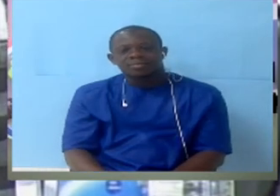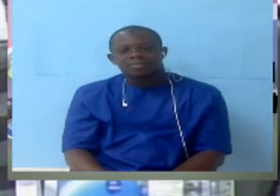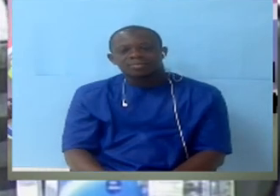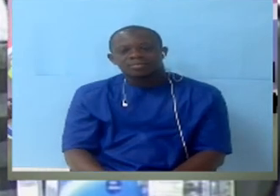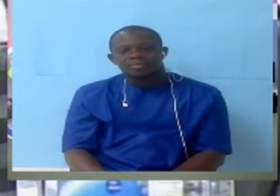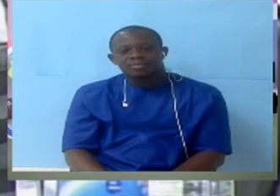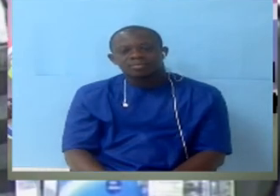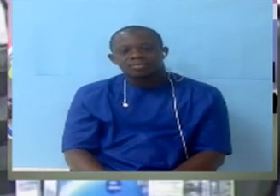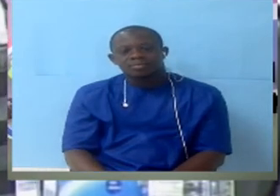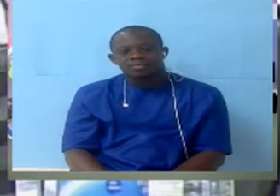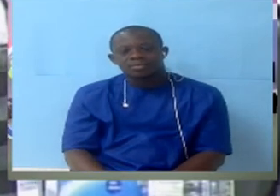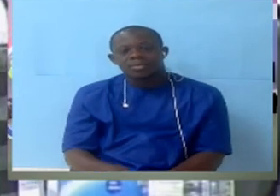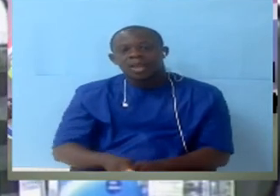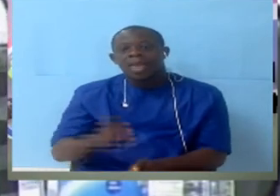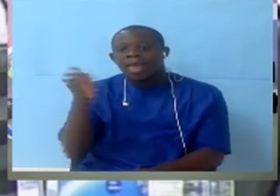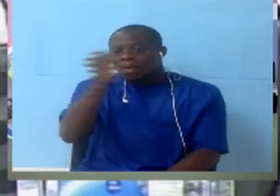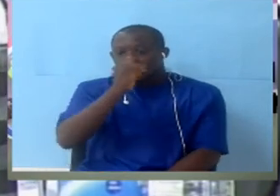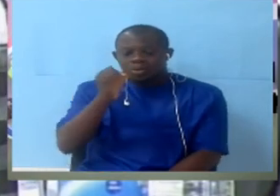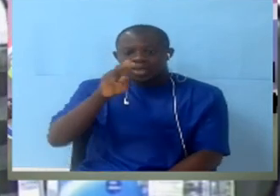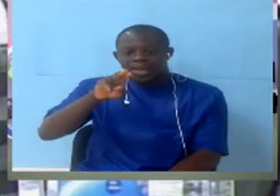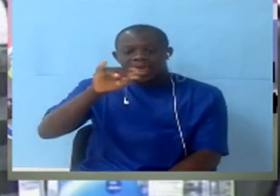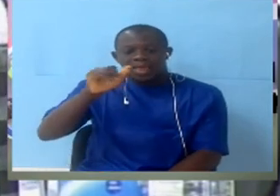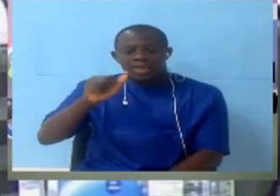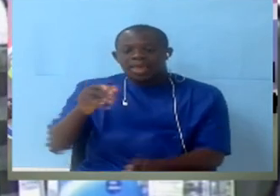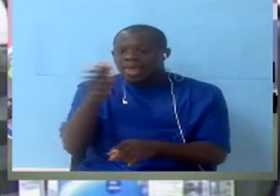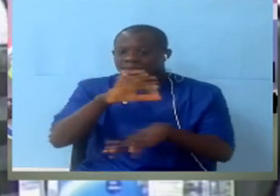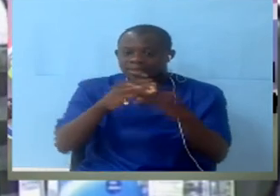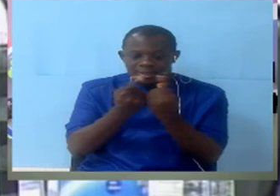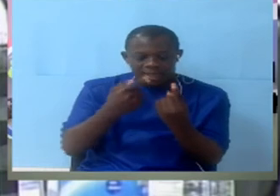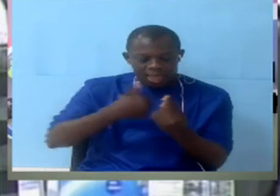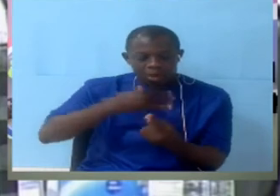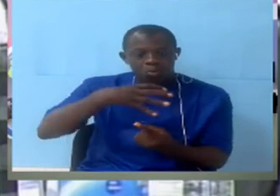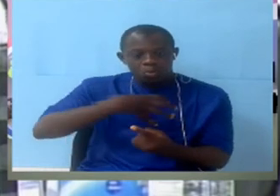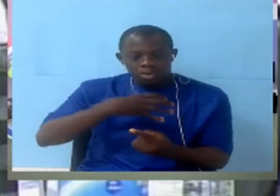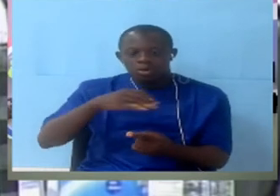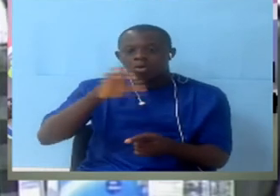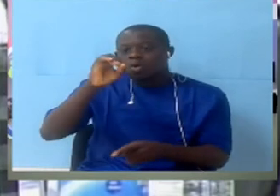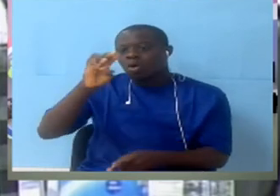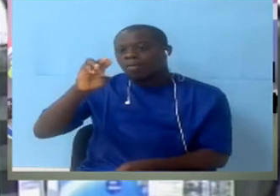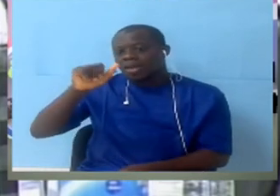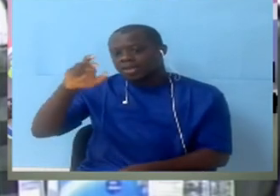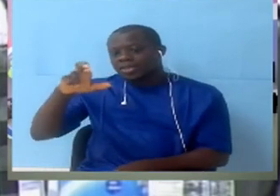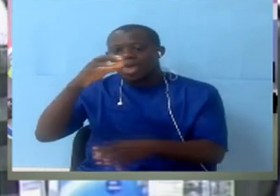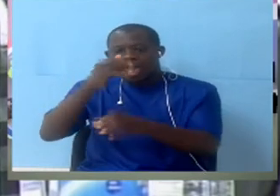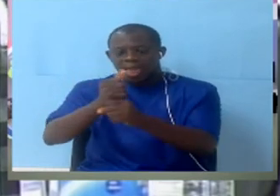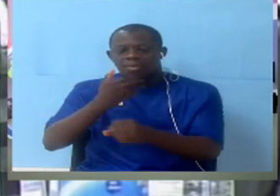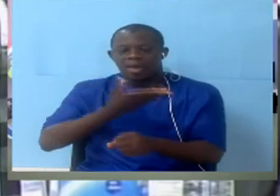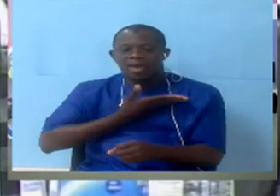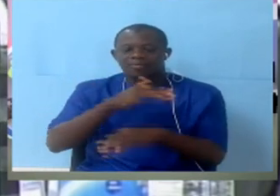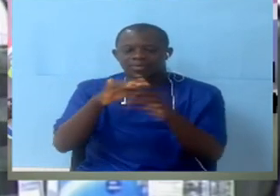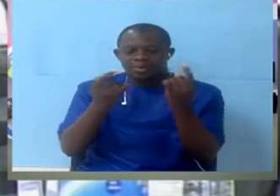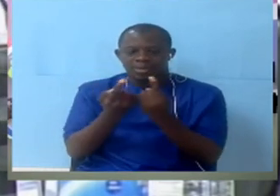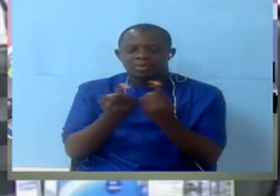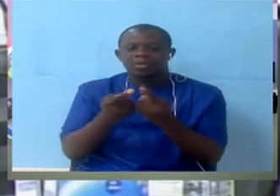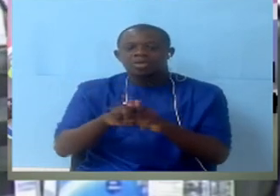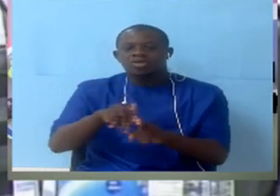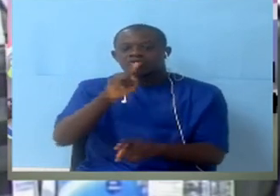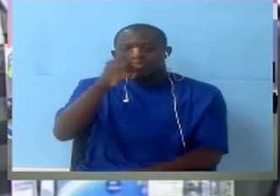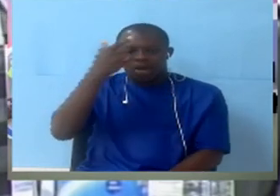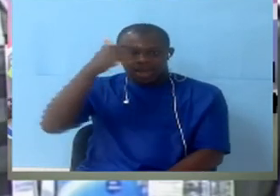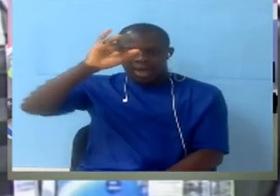fa mena, se o majen fa ngal ko kany. Because whatever I needed there, it was Sheikh Omar Dieng himself who helped me to get it. You agreed that you are